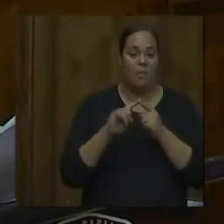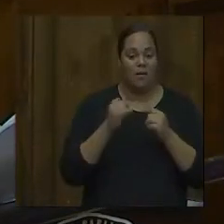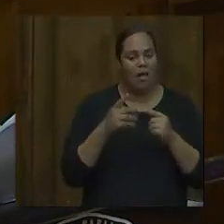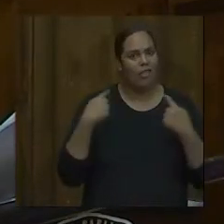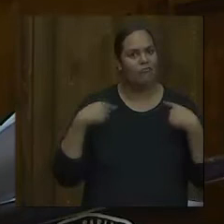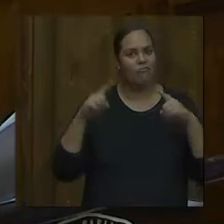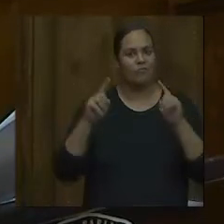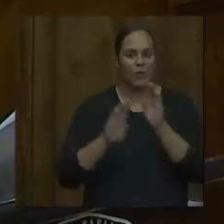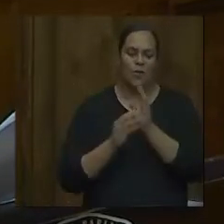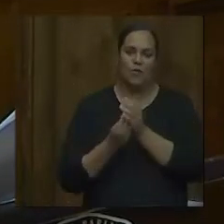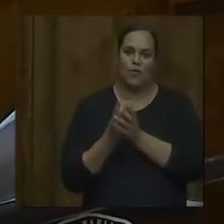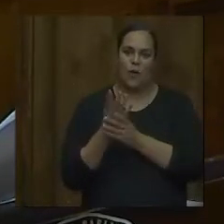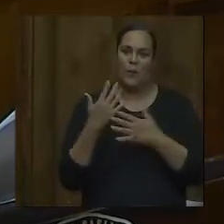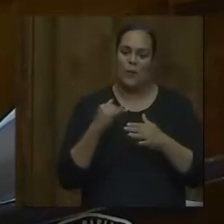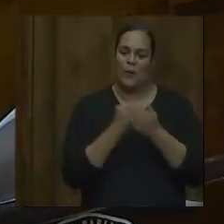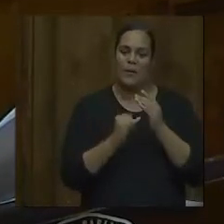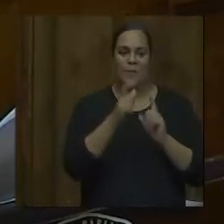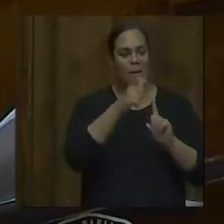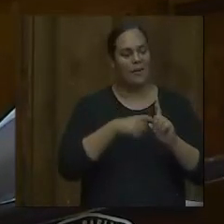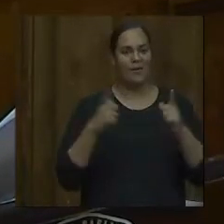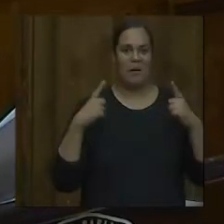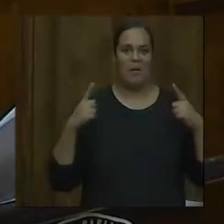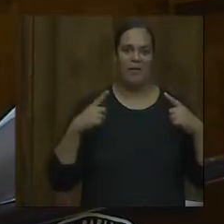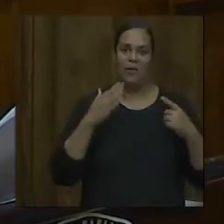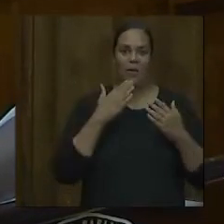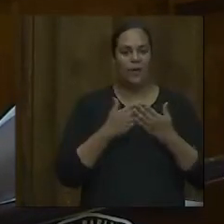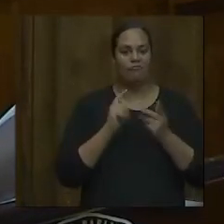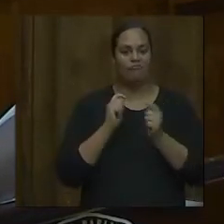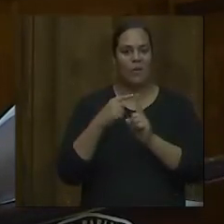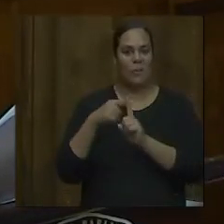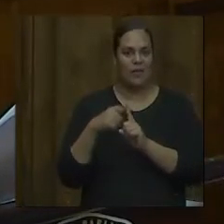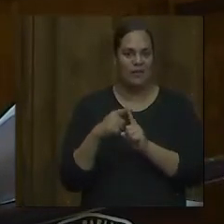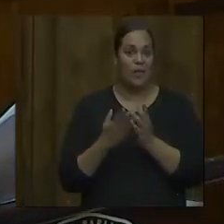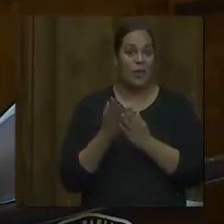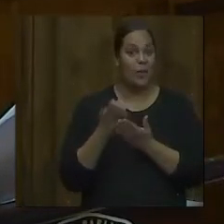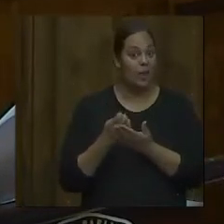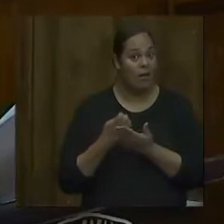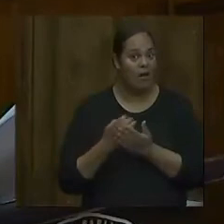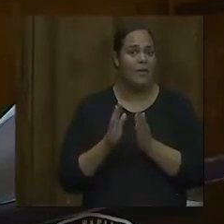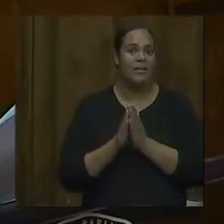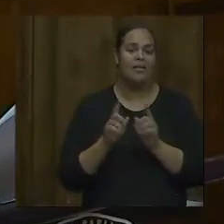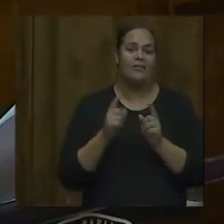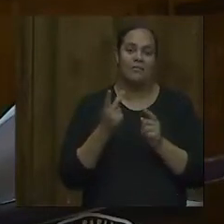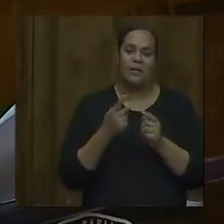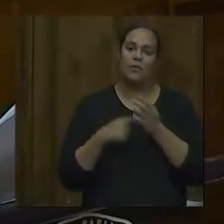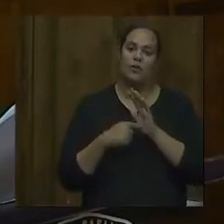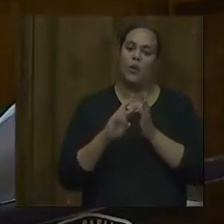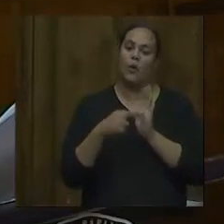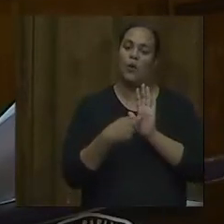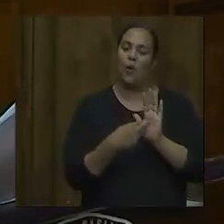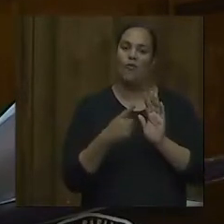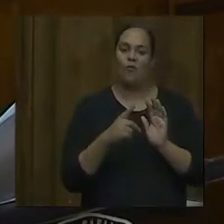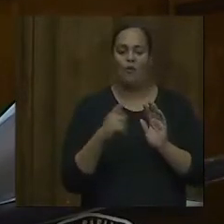succeeding at growing into independent adults who contribute positively to the economy, and they personify actual role models for